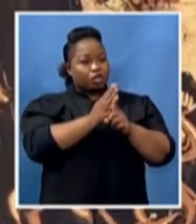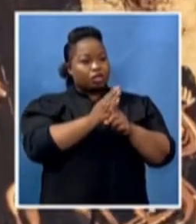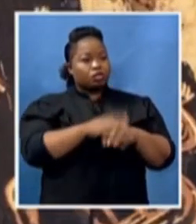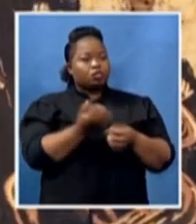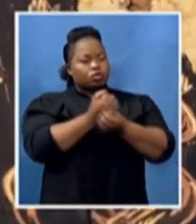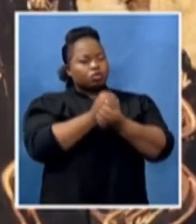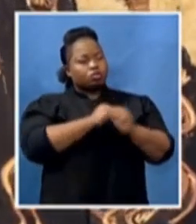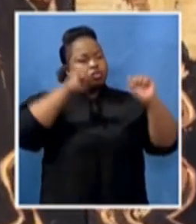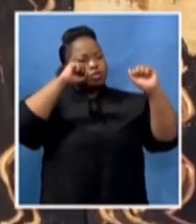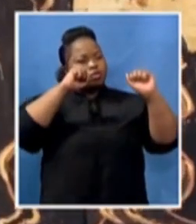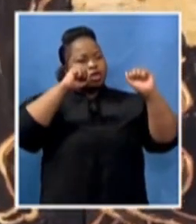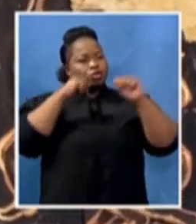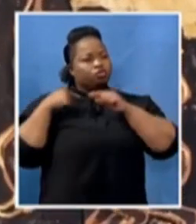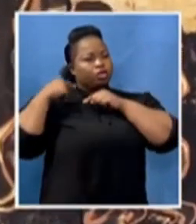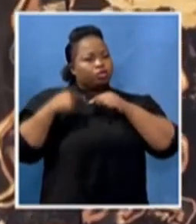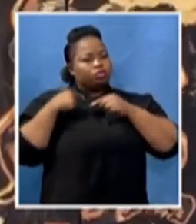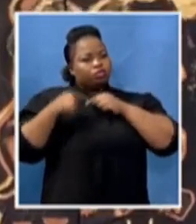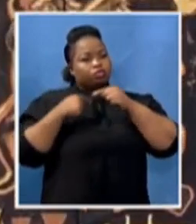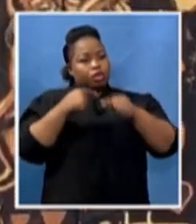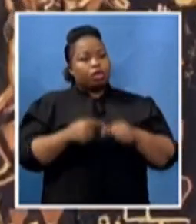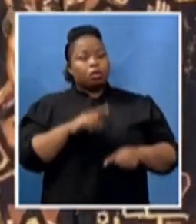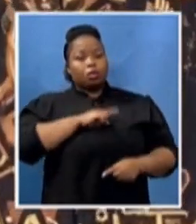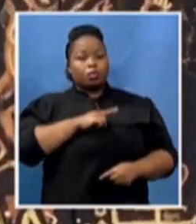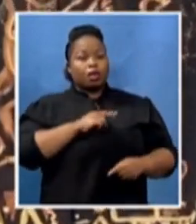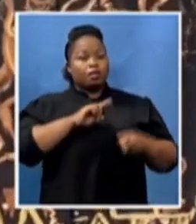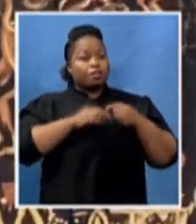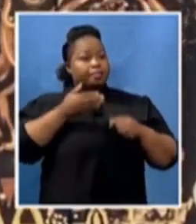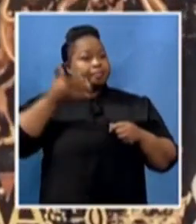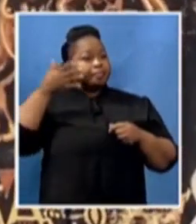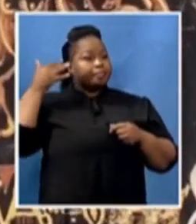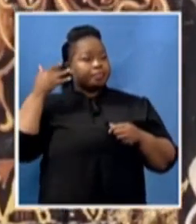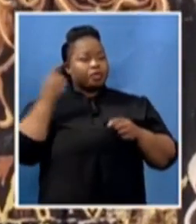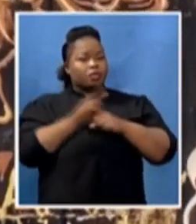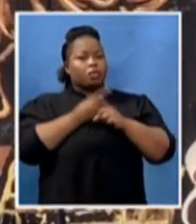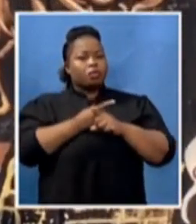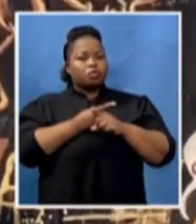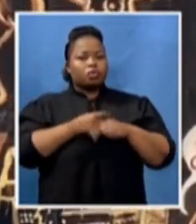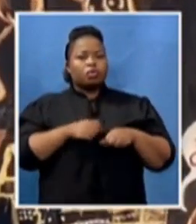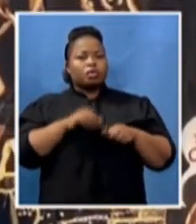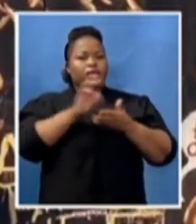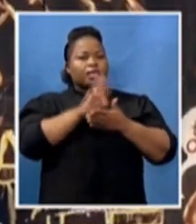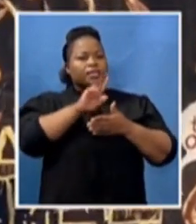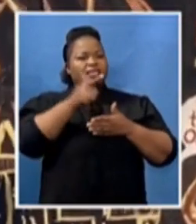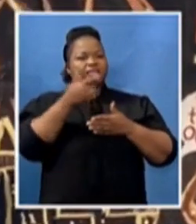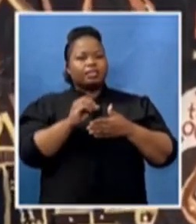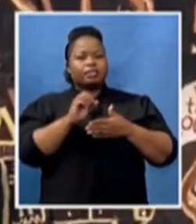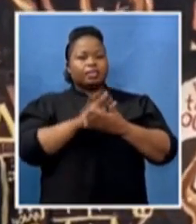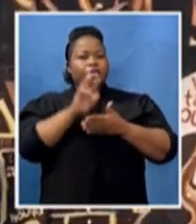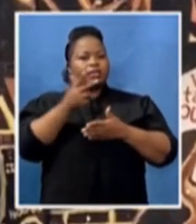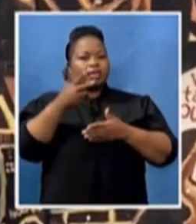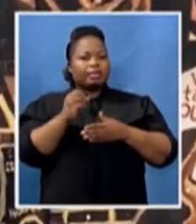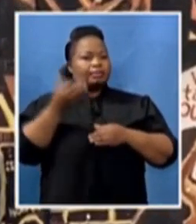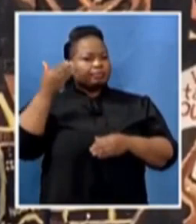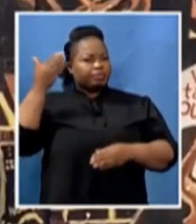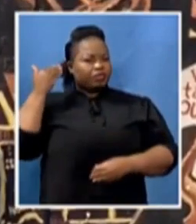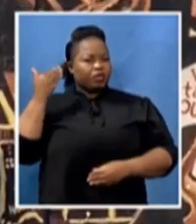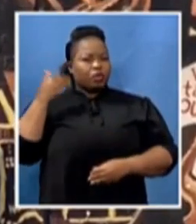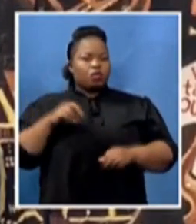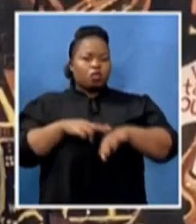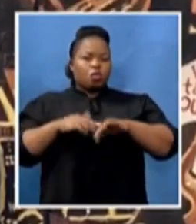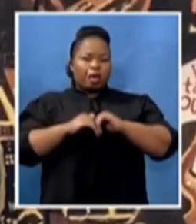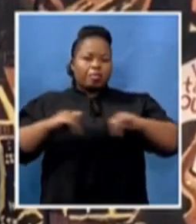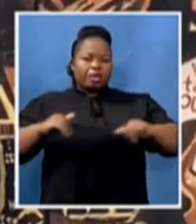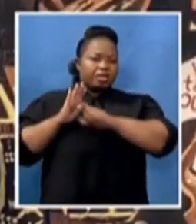ideas developed by cultural groups in the 70s and 80s in the fight against apartheid oppression.